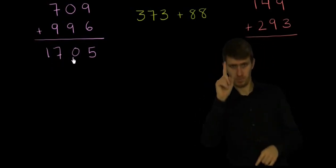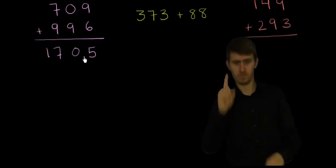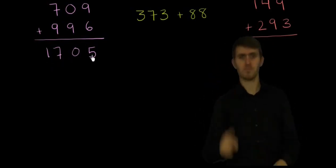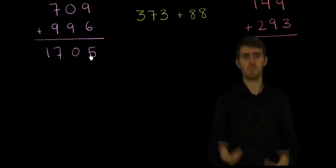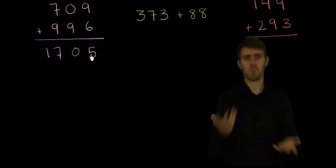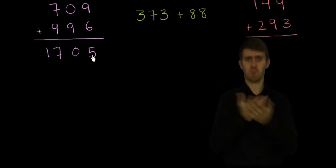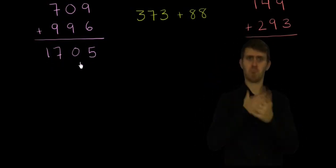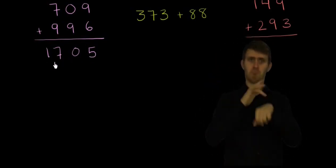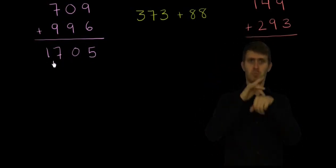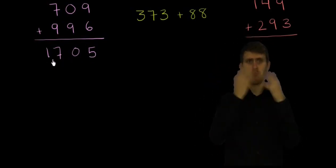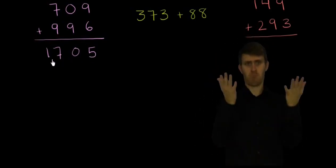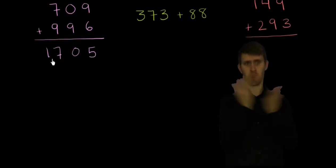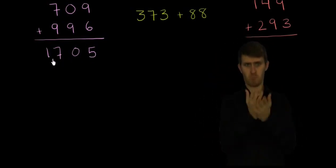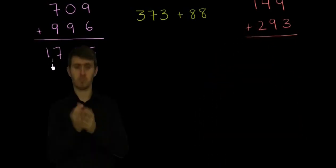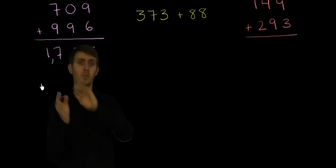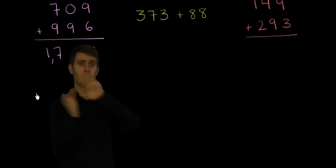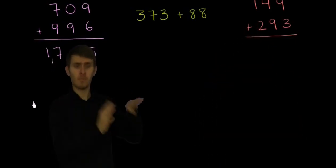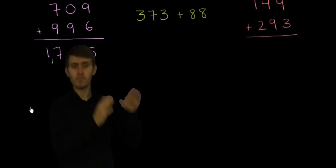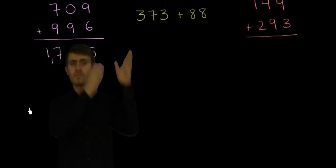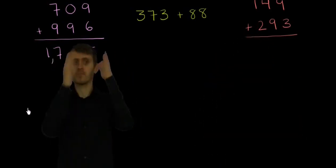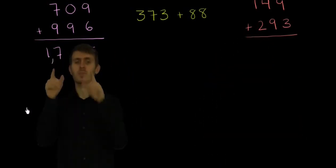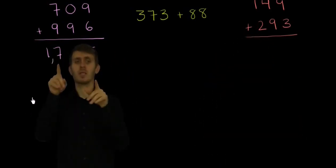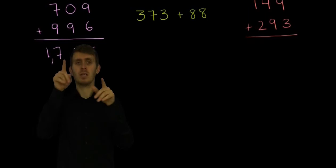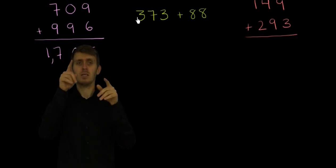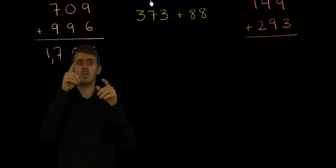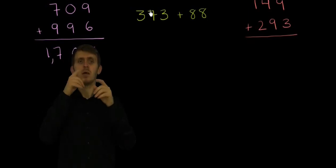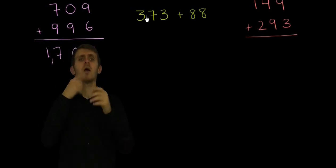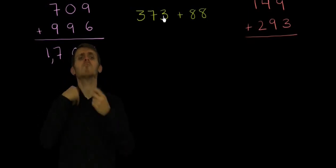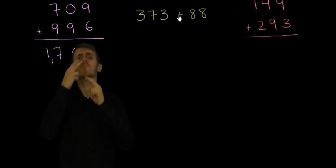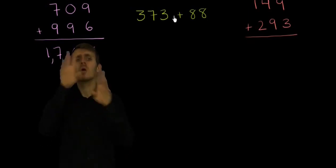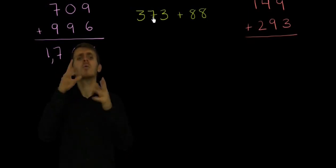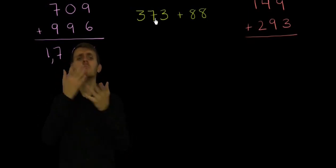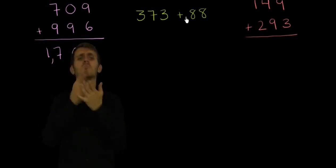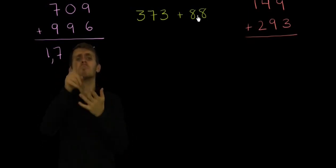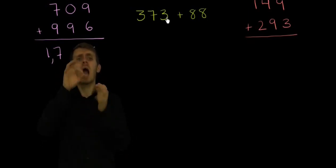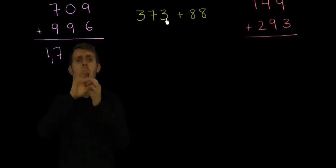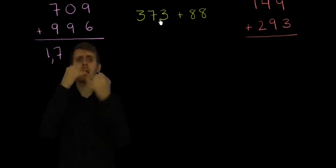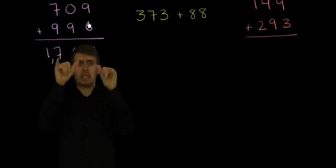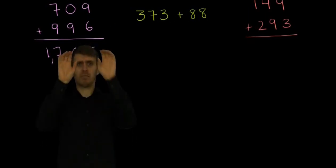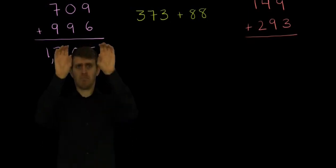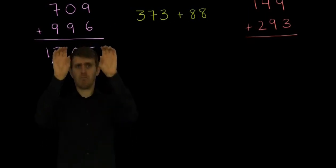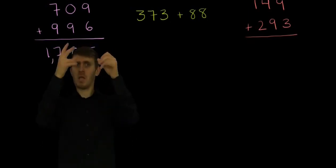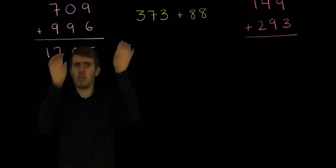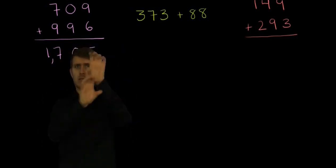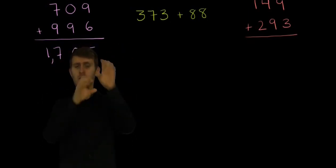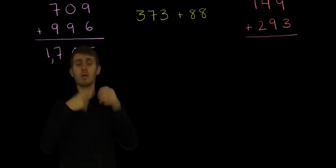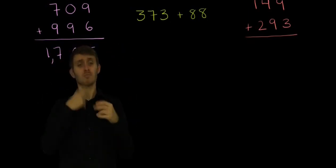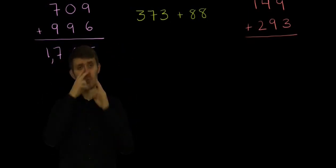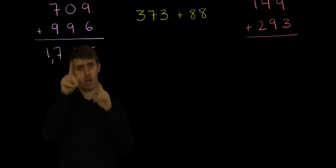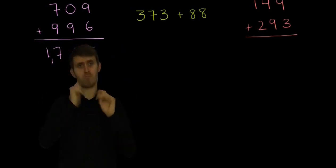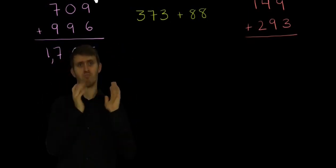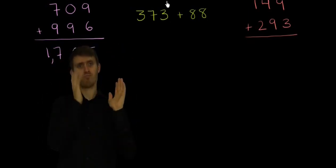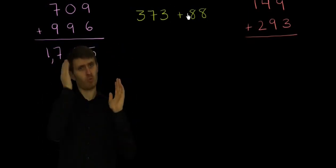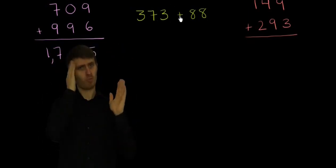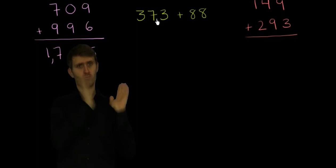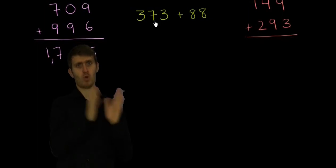1700. And of course, we still have this 5 here. And we are done. Now let's try to tackle this one. Now the reason why I wrote